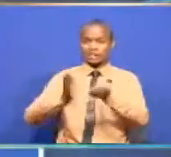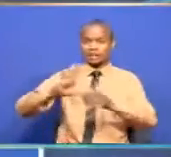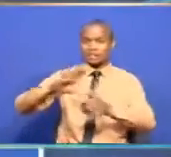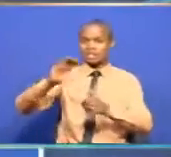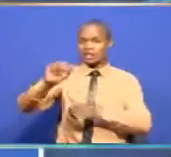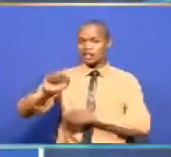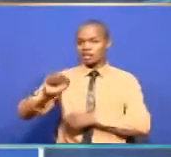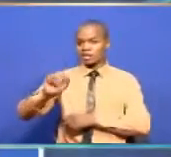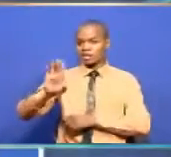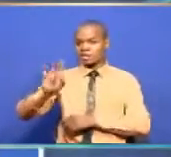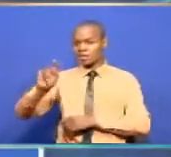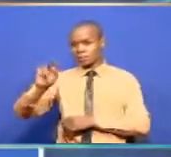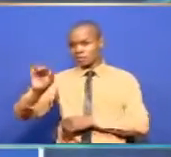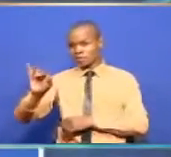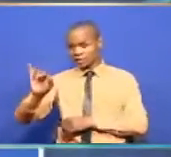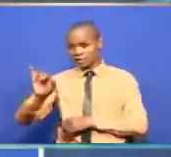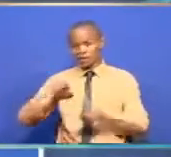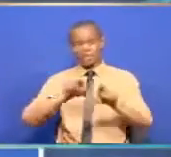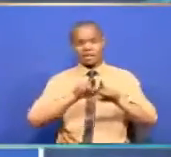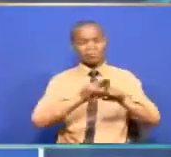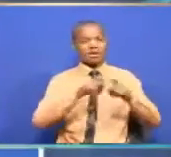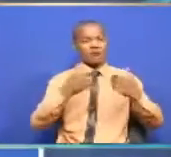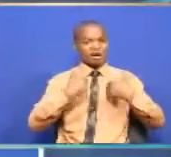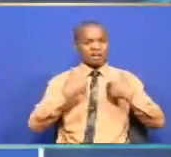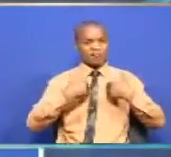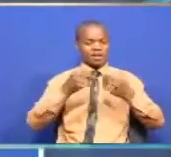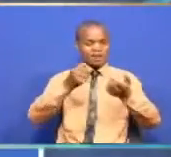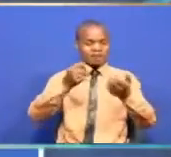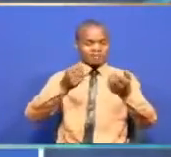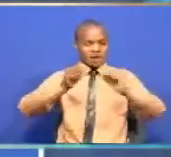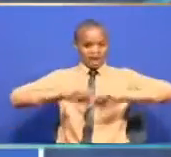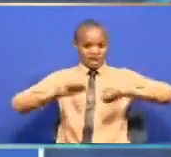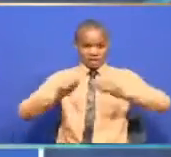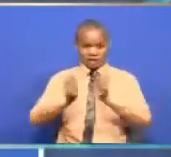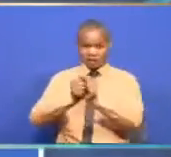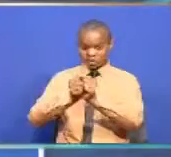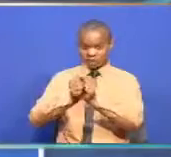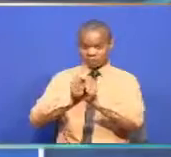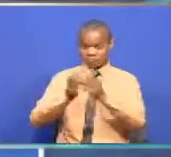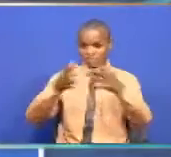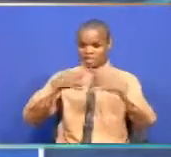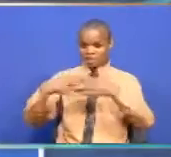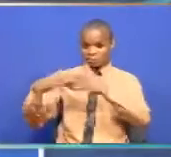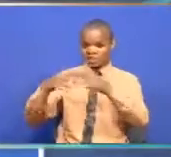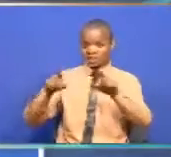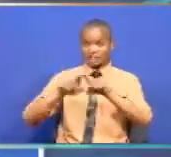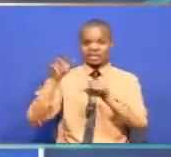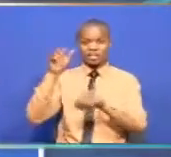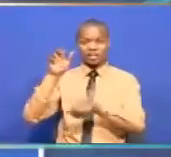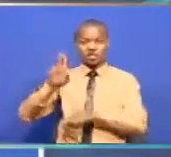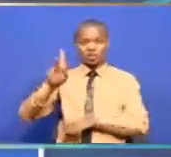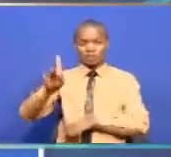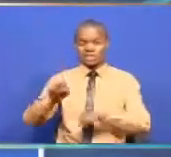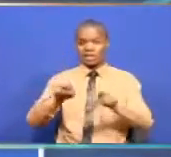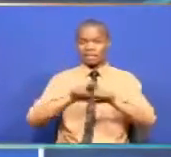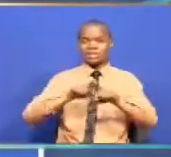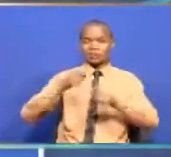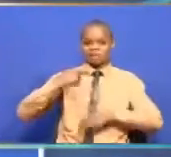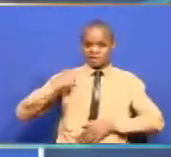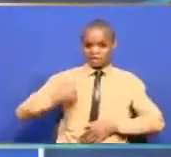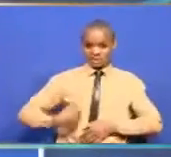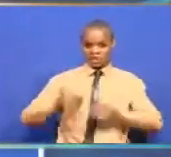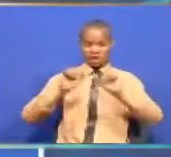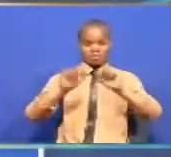Betty Maina is banking on the free trade agreements with the United States, the United Kingdom and China to lift the value